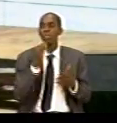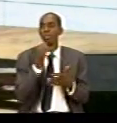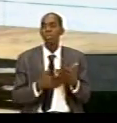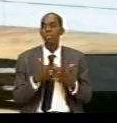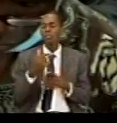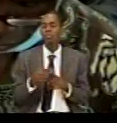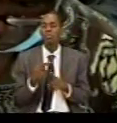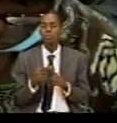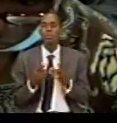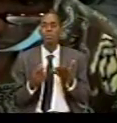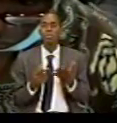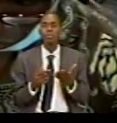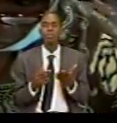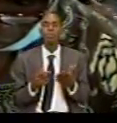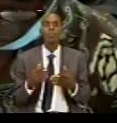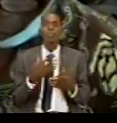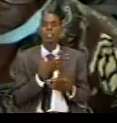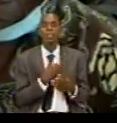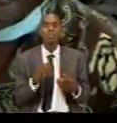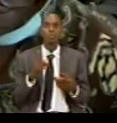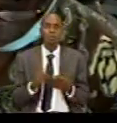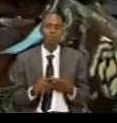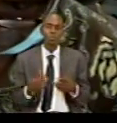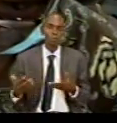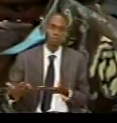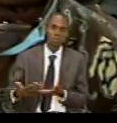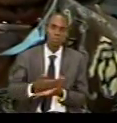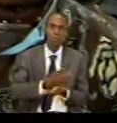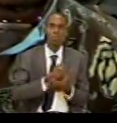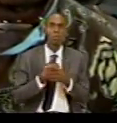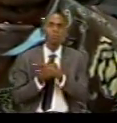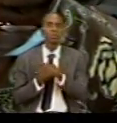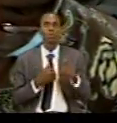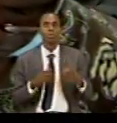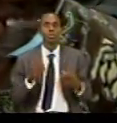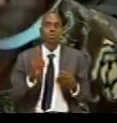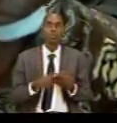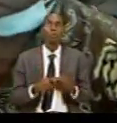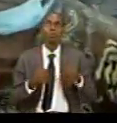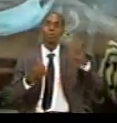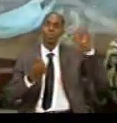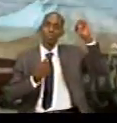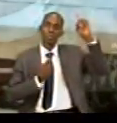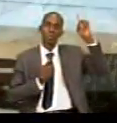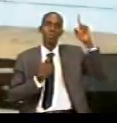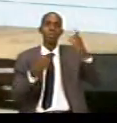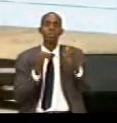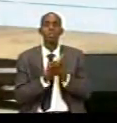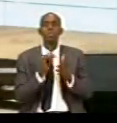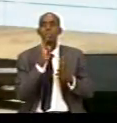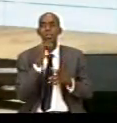there? Receive you unto myself. That's the purpose of the